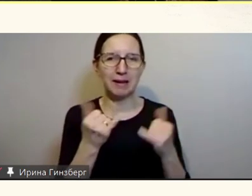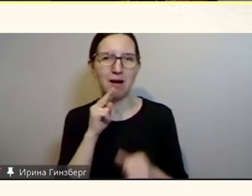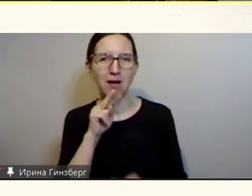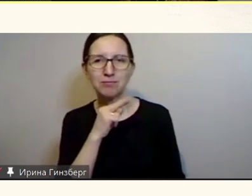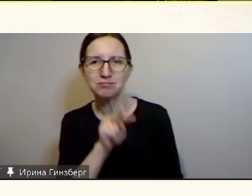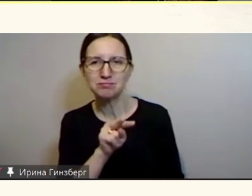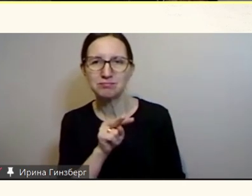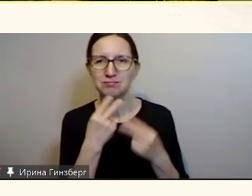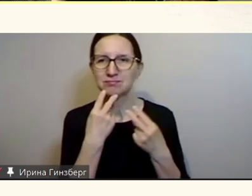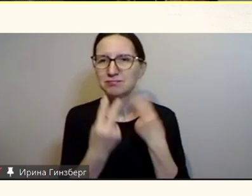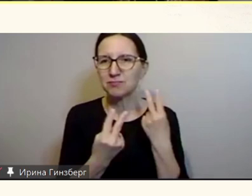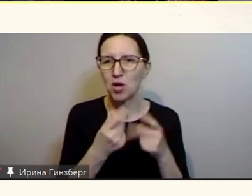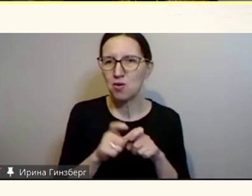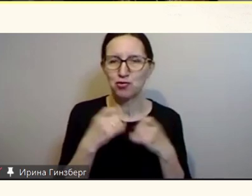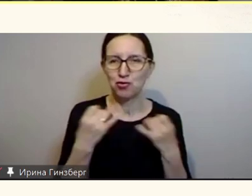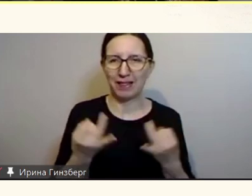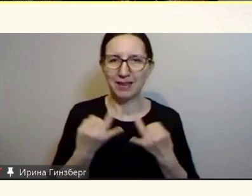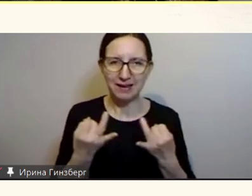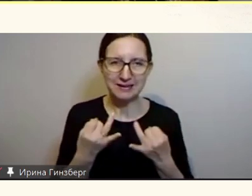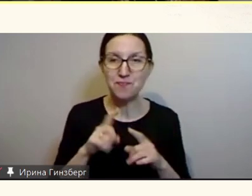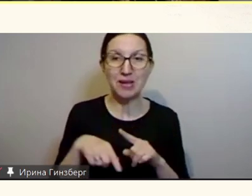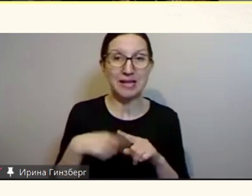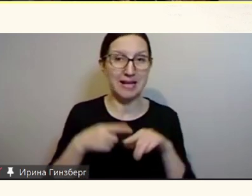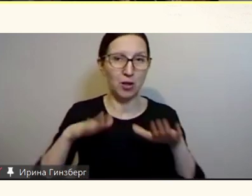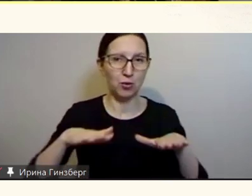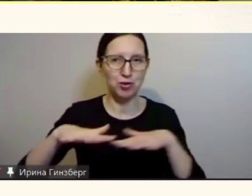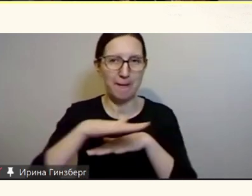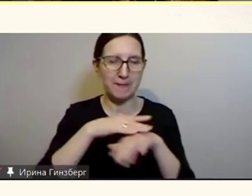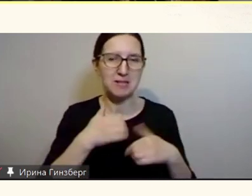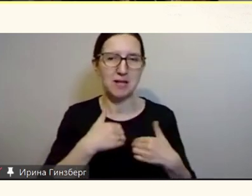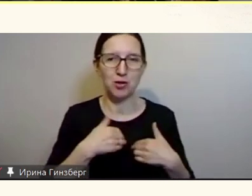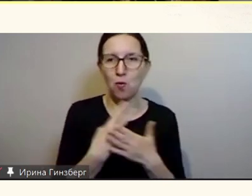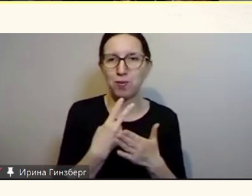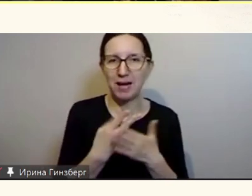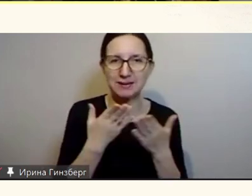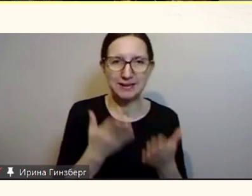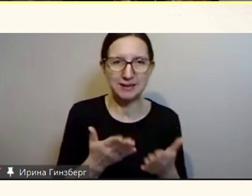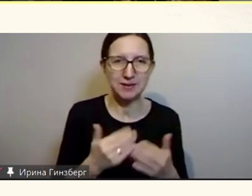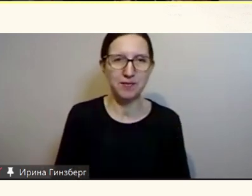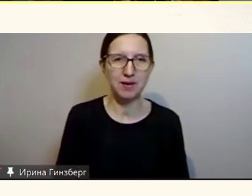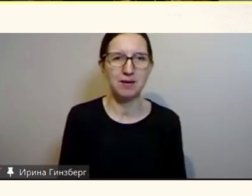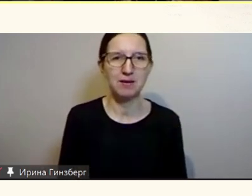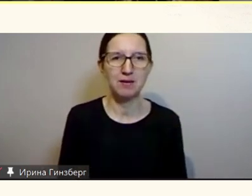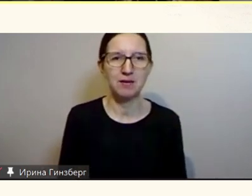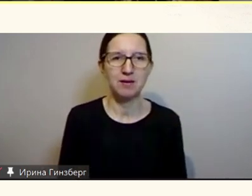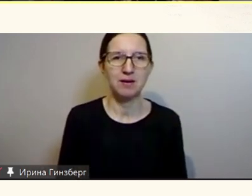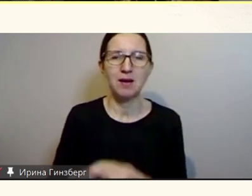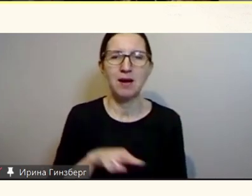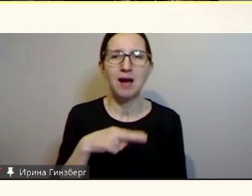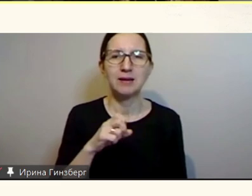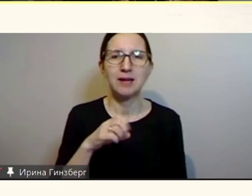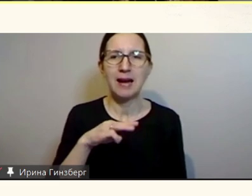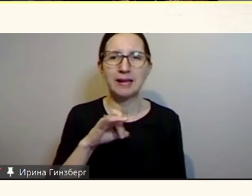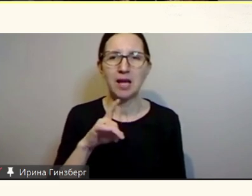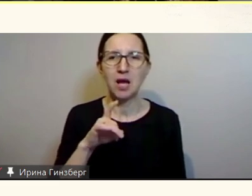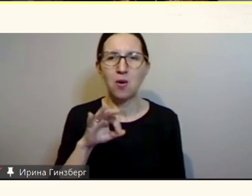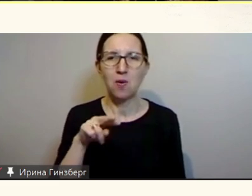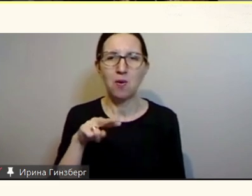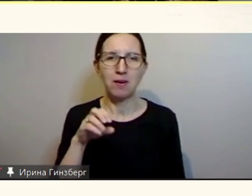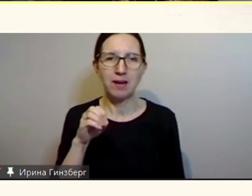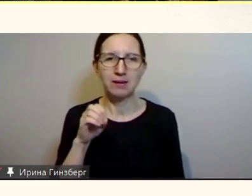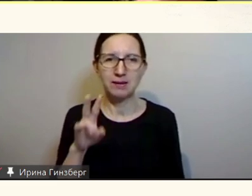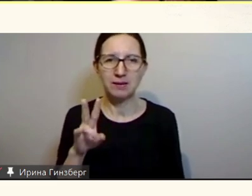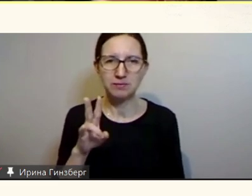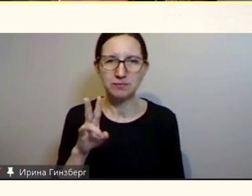the next space I want to show you is the Deichtelhallen in Hamburg. This is the director Dirk Luckau, and Bill is on the